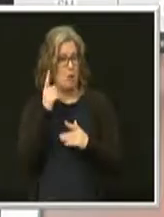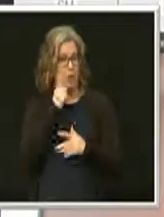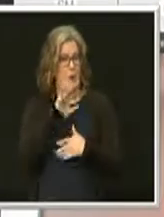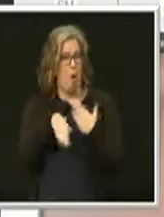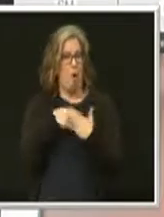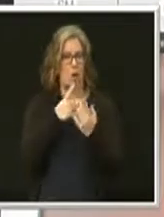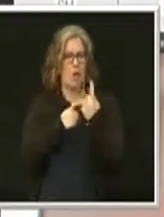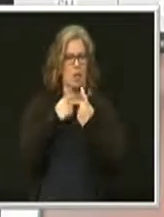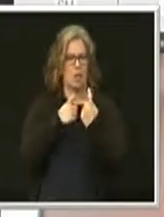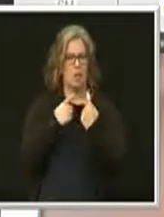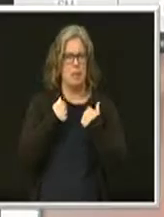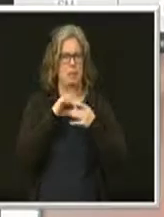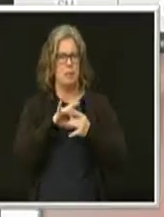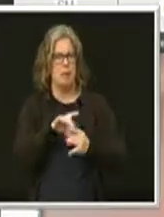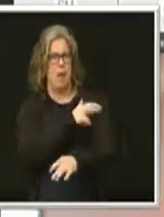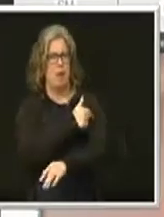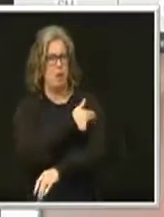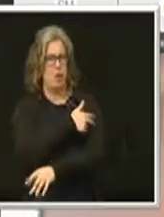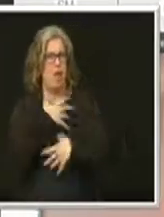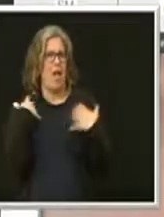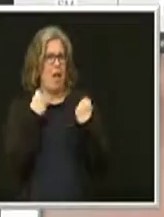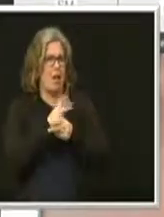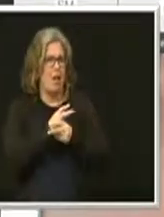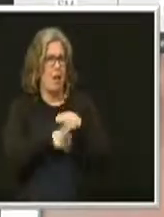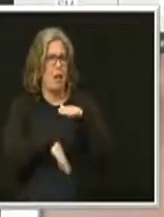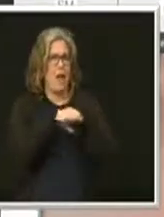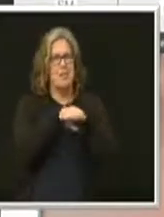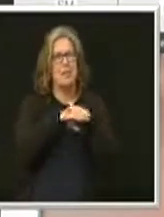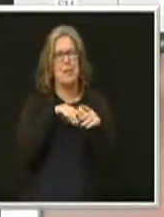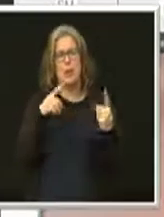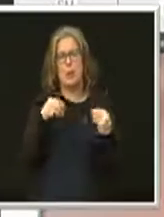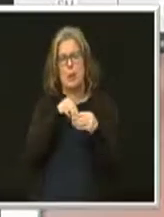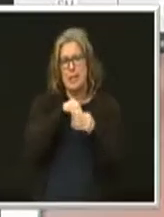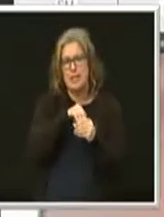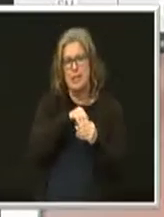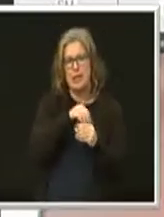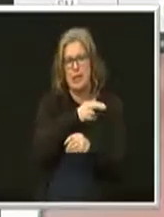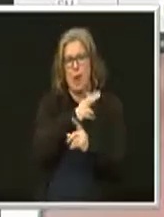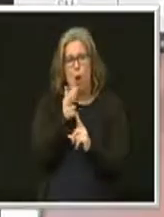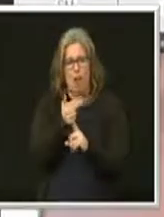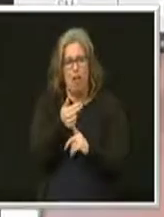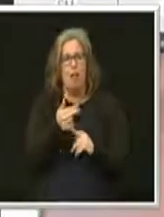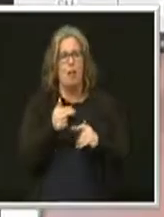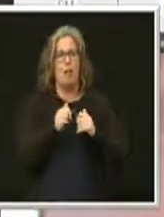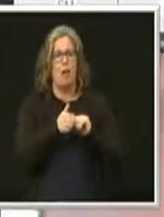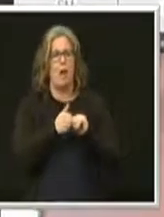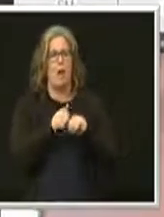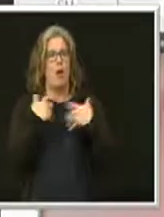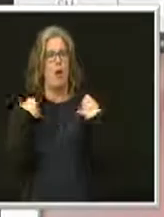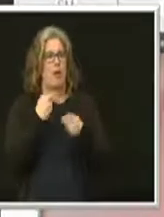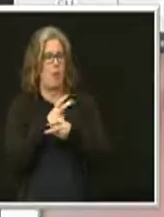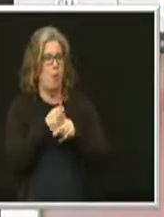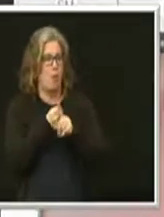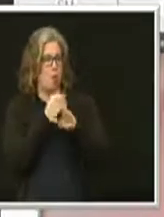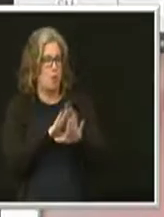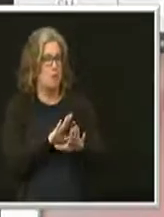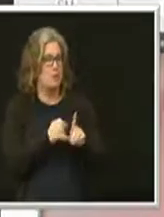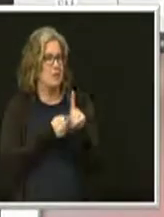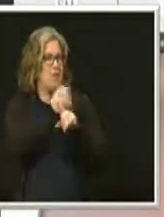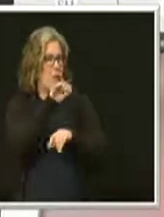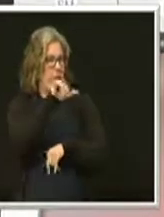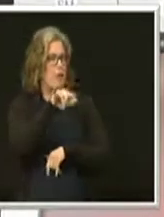all the questions we've got about healthcare and capacity, what they're doing inside the hotel, how our healthcare workers are being impacted by this. That's